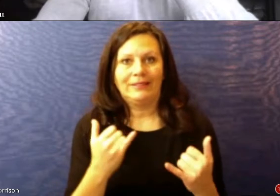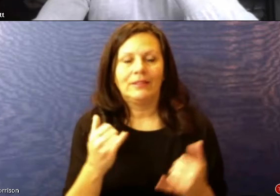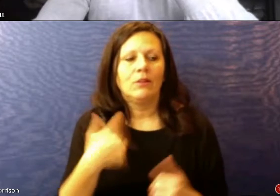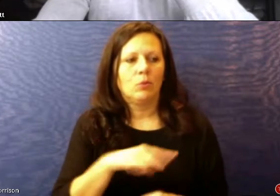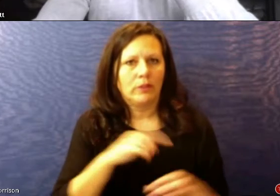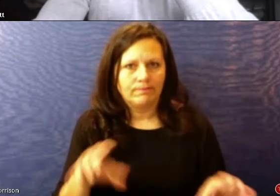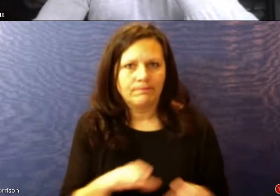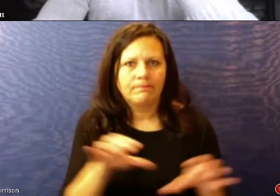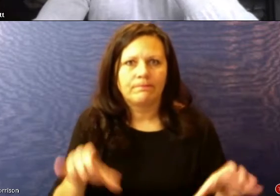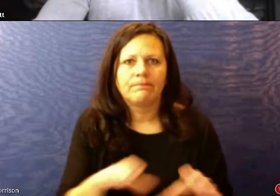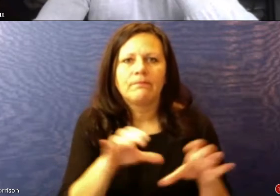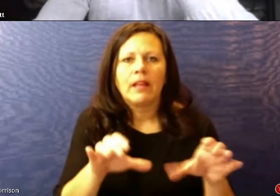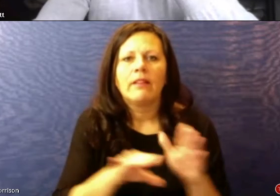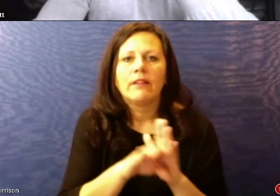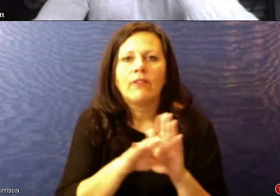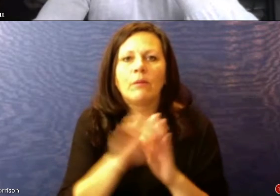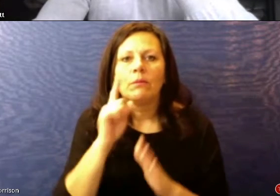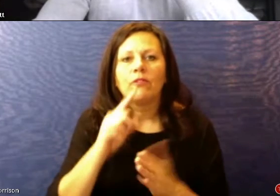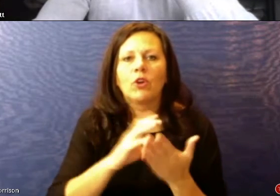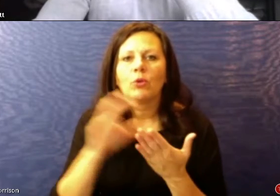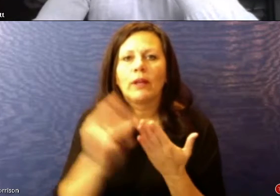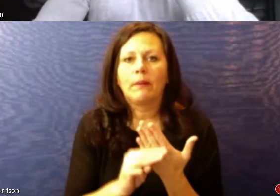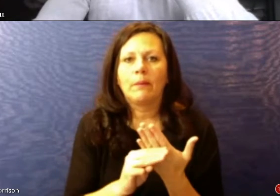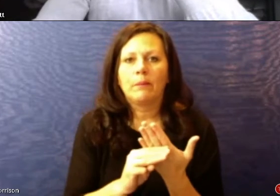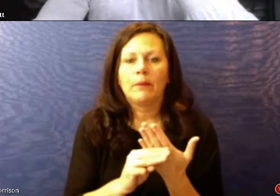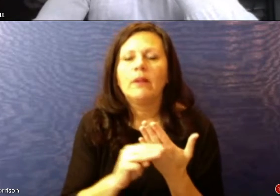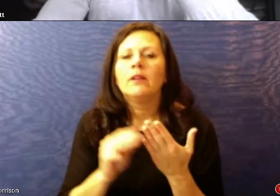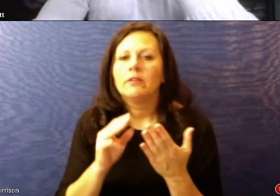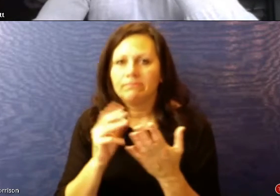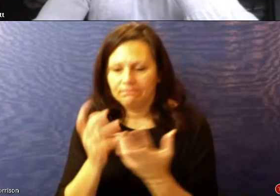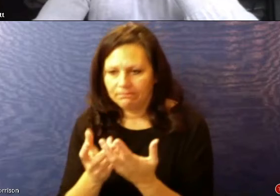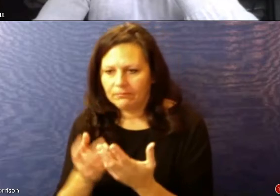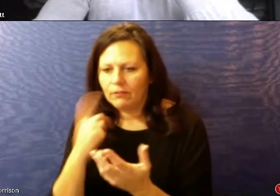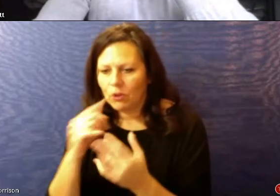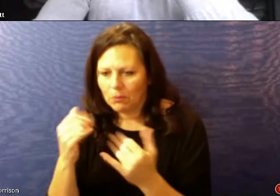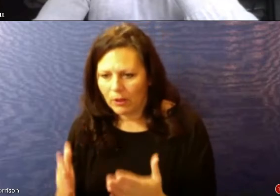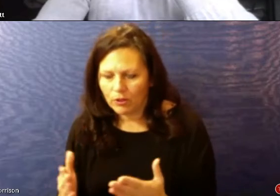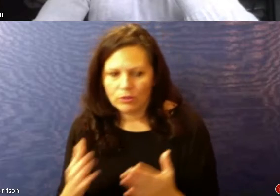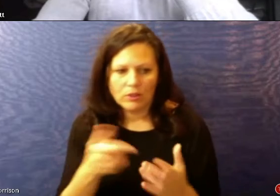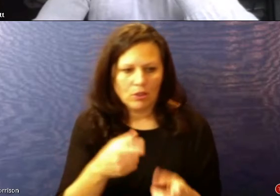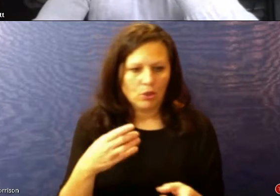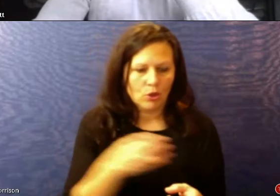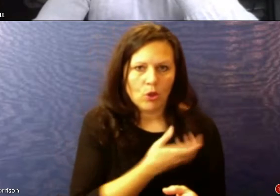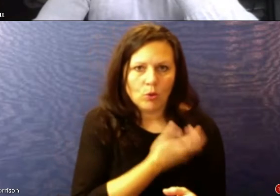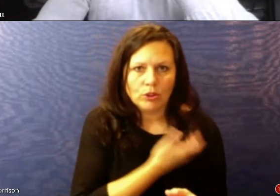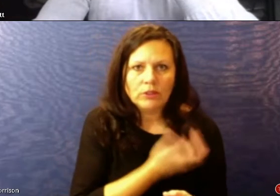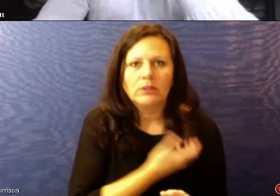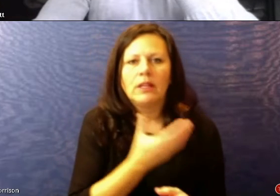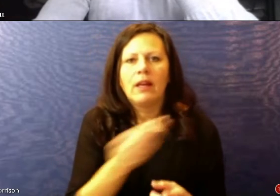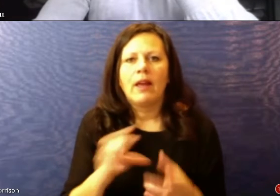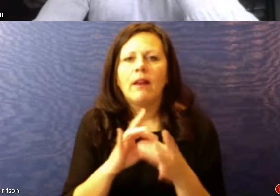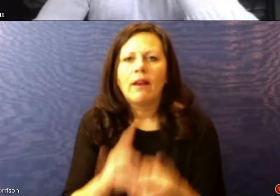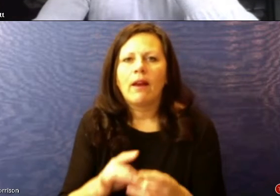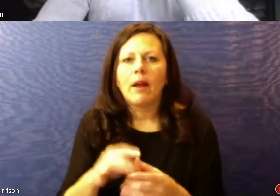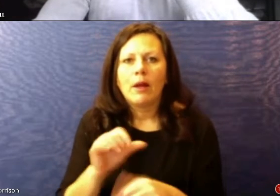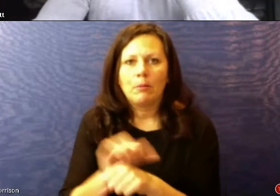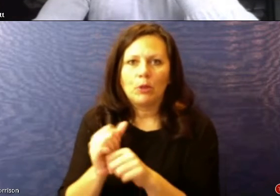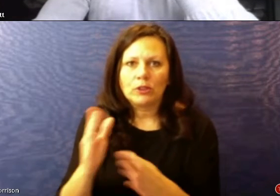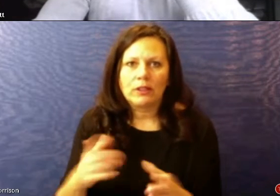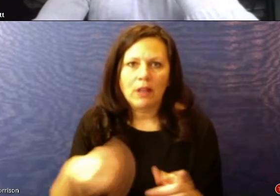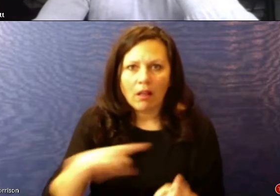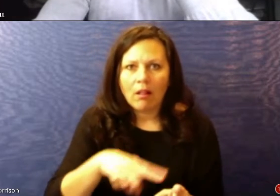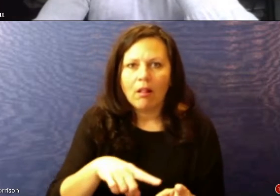the development of a curriculum for players and coaches and related personnel that they will go through